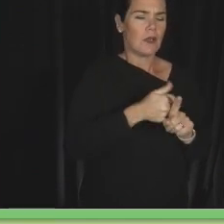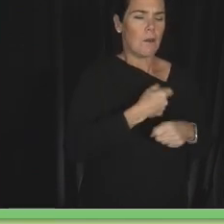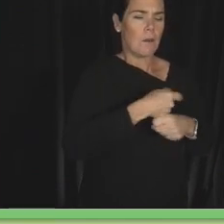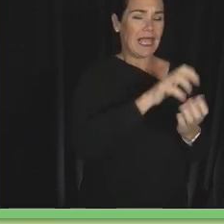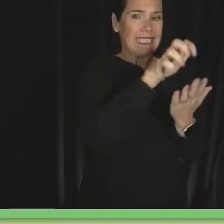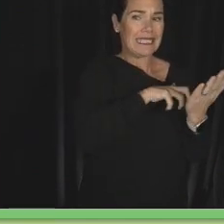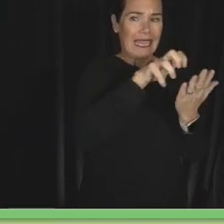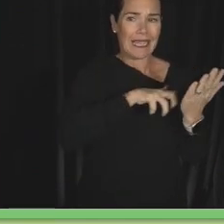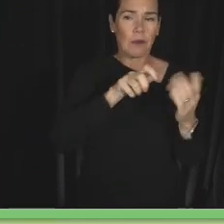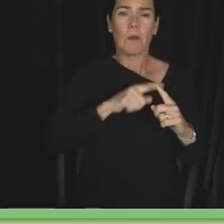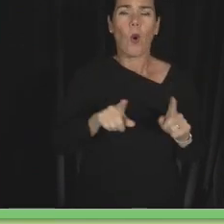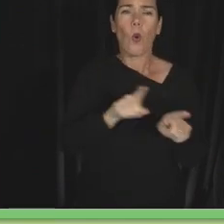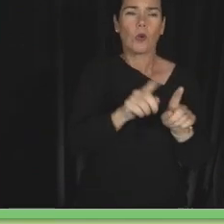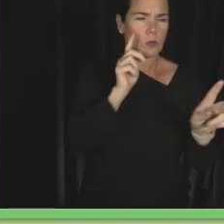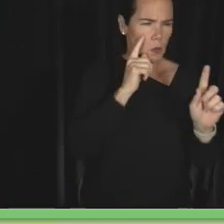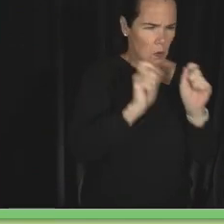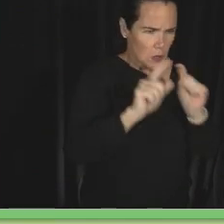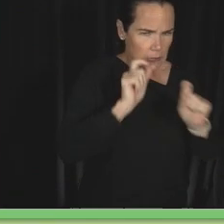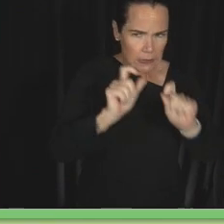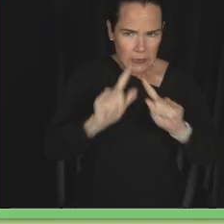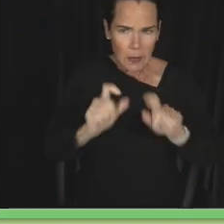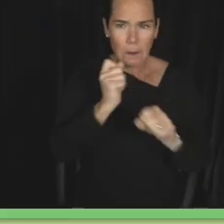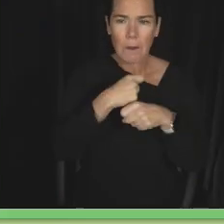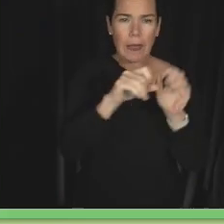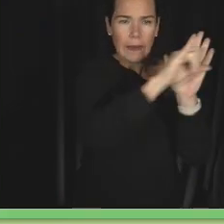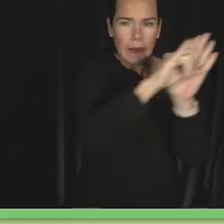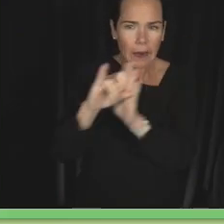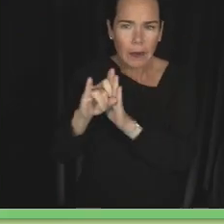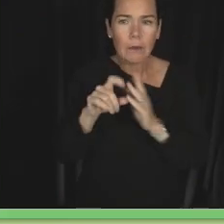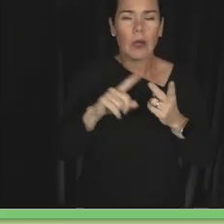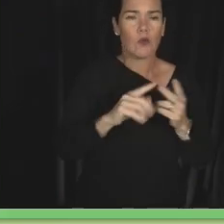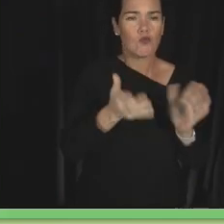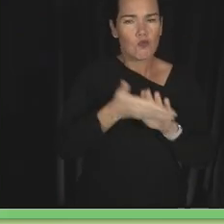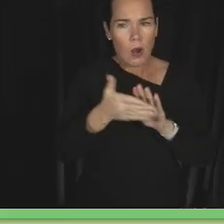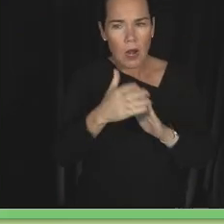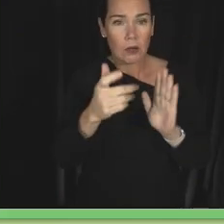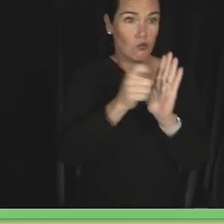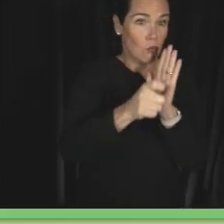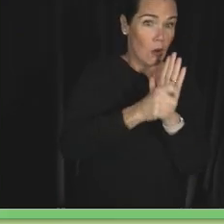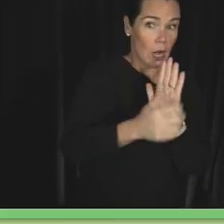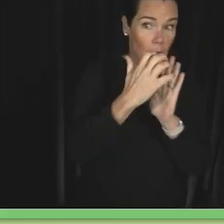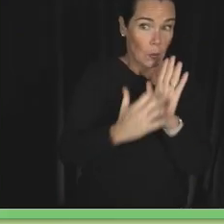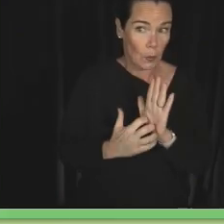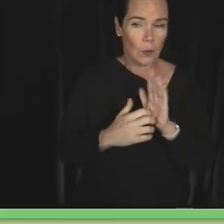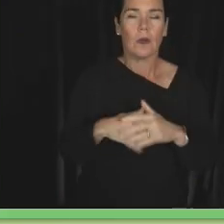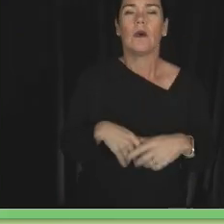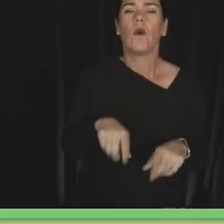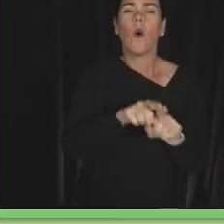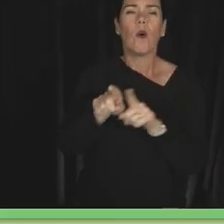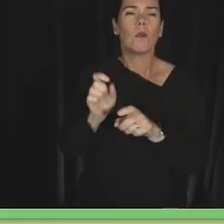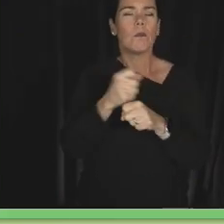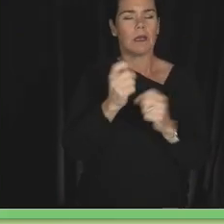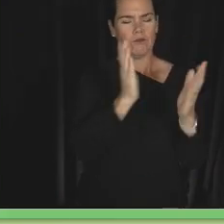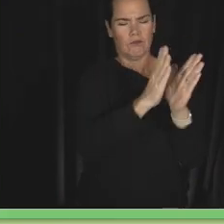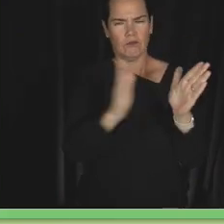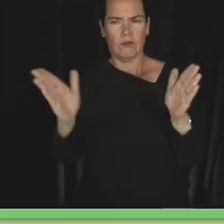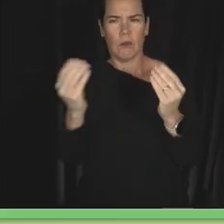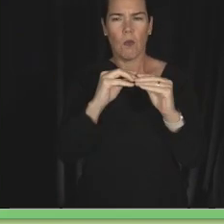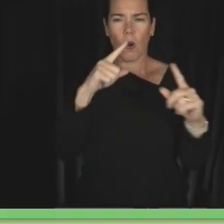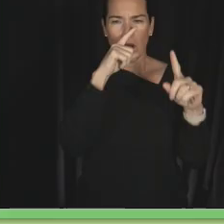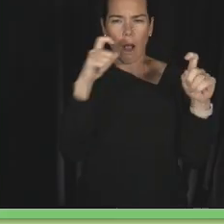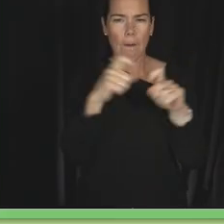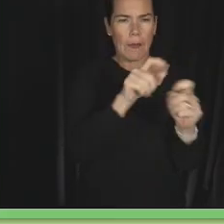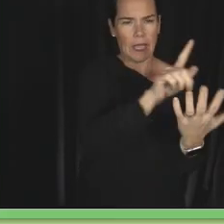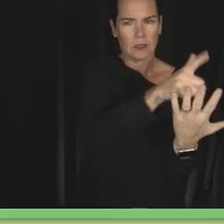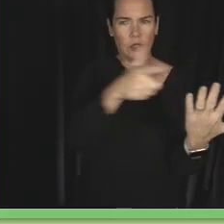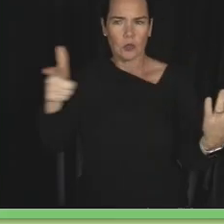it's seeing and creating images, writing and running code, and orchestrating increasingly complex tool chains. And each step up